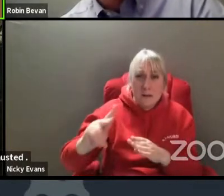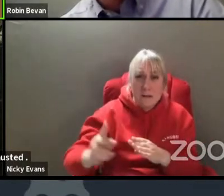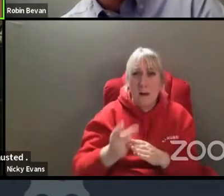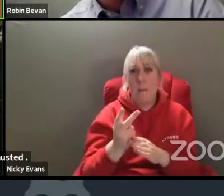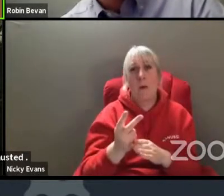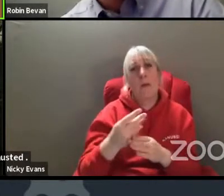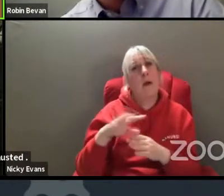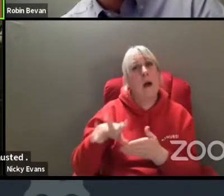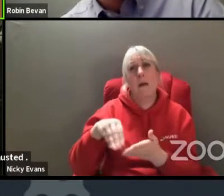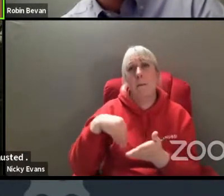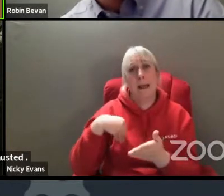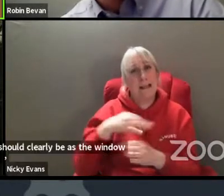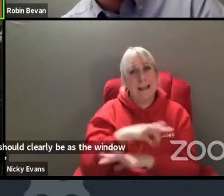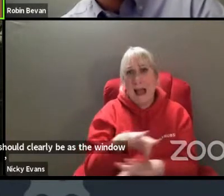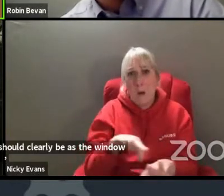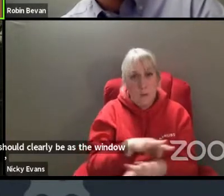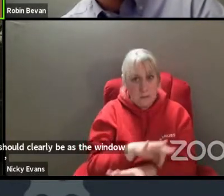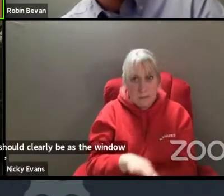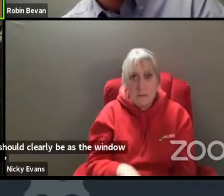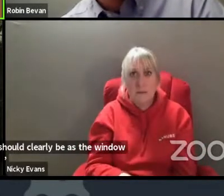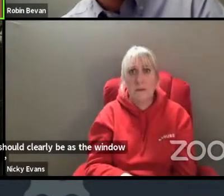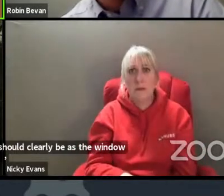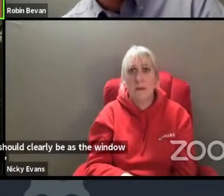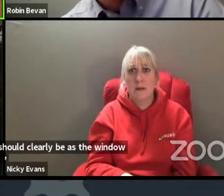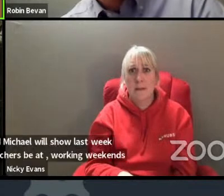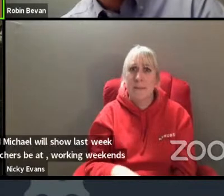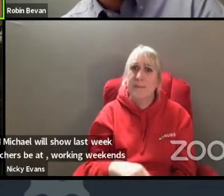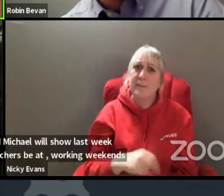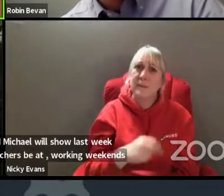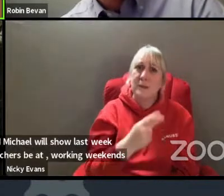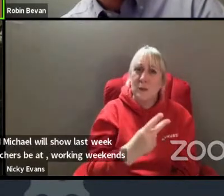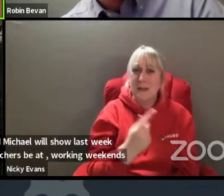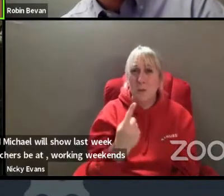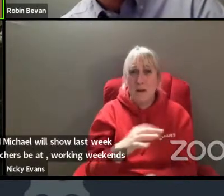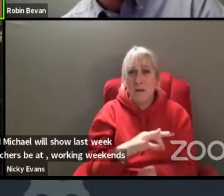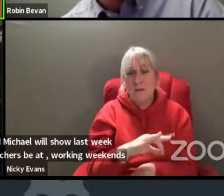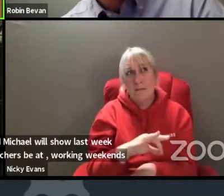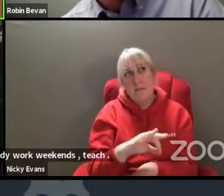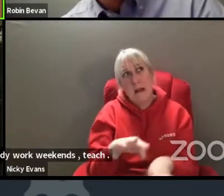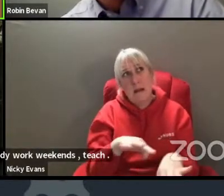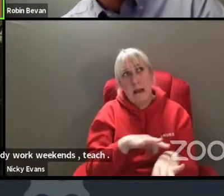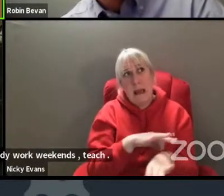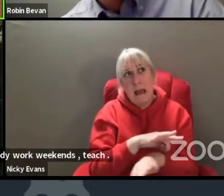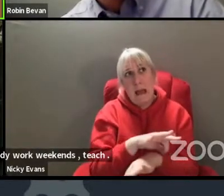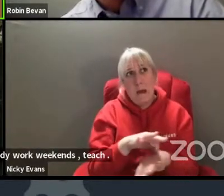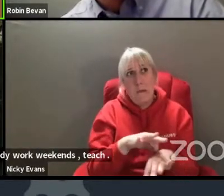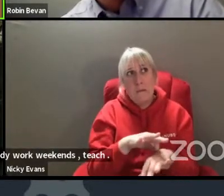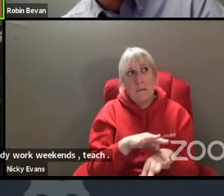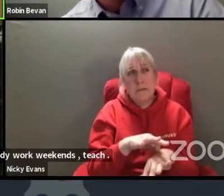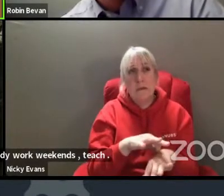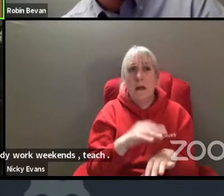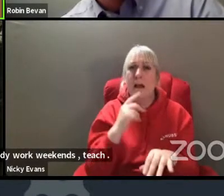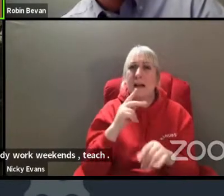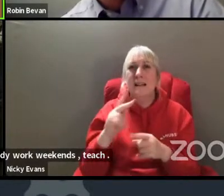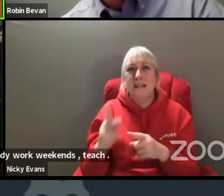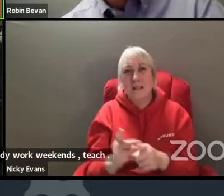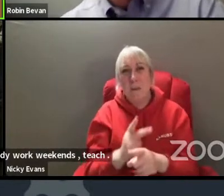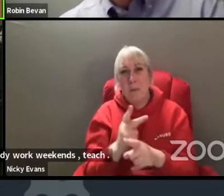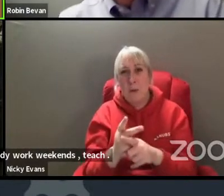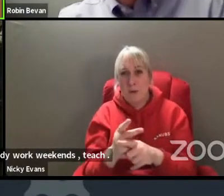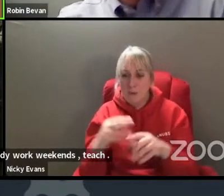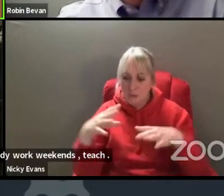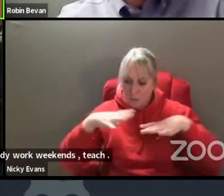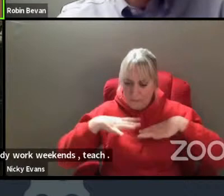OECD country. They work twice as long outside the class, 21.5 hours average teaching, and twice that preparing